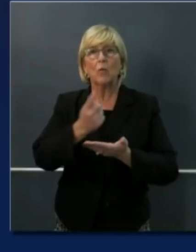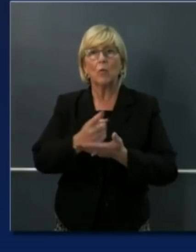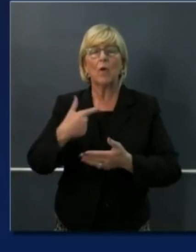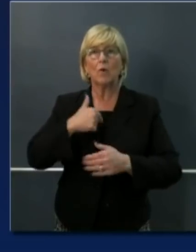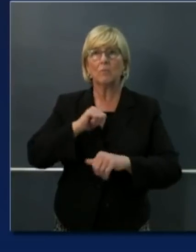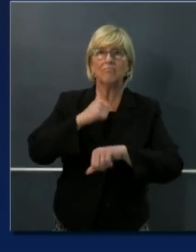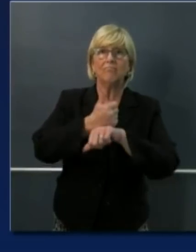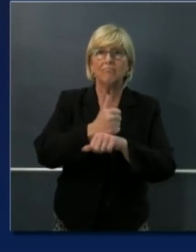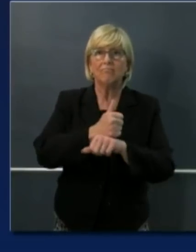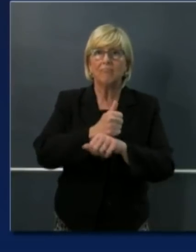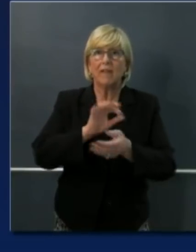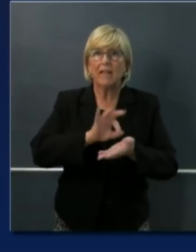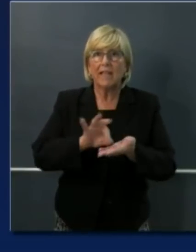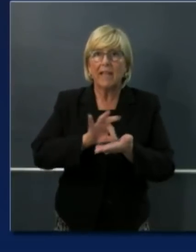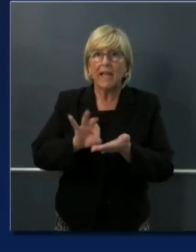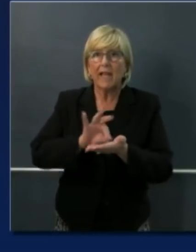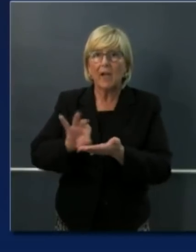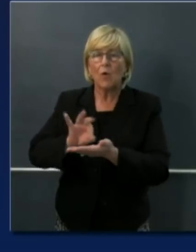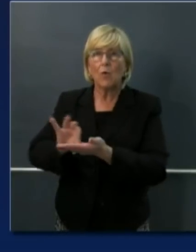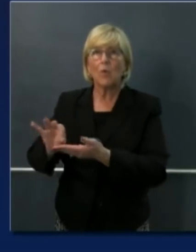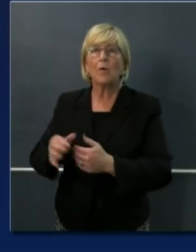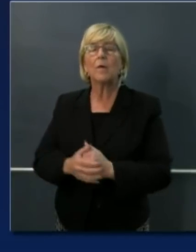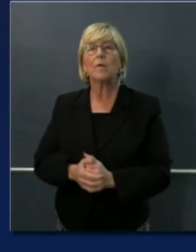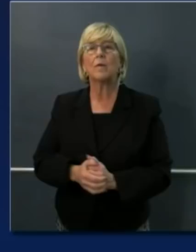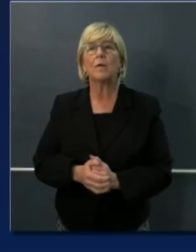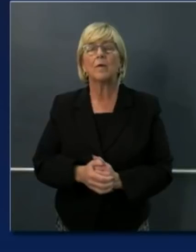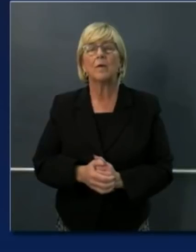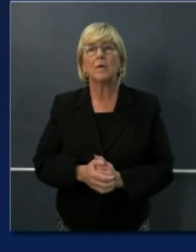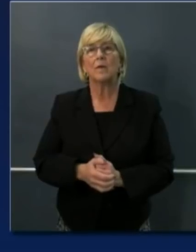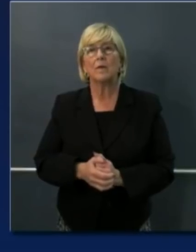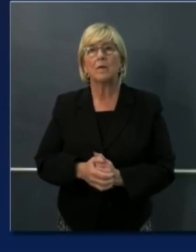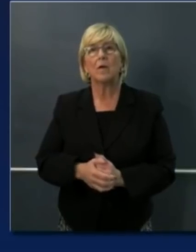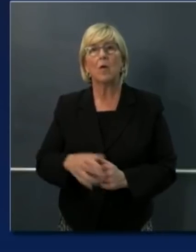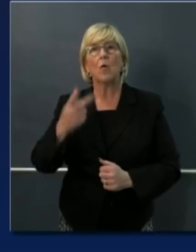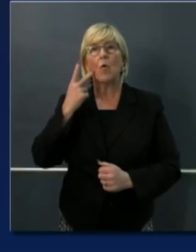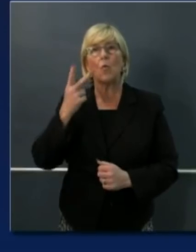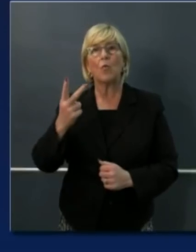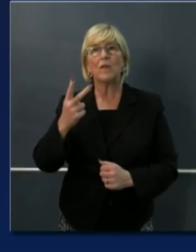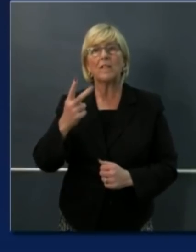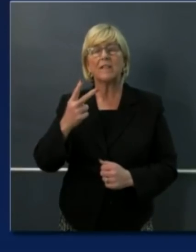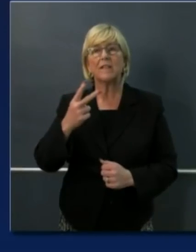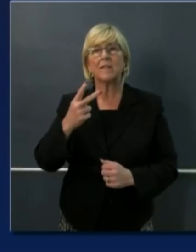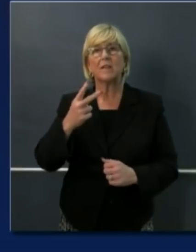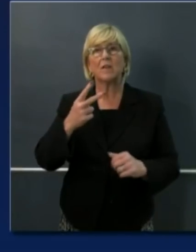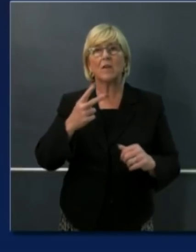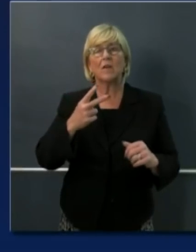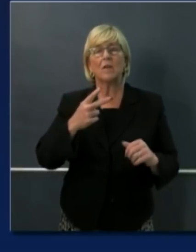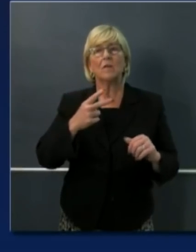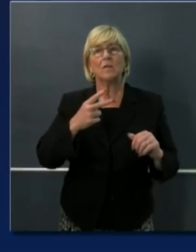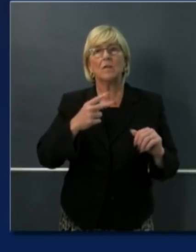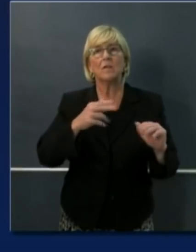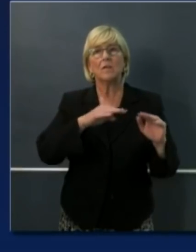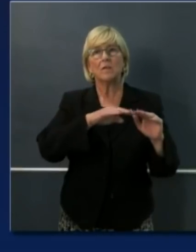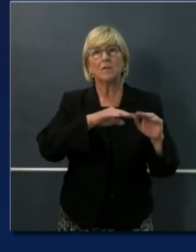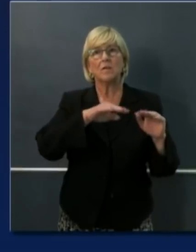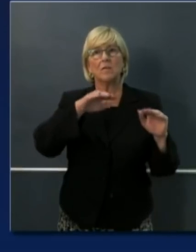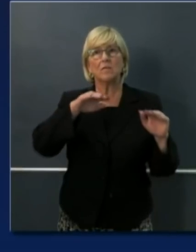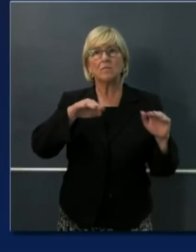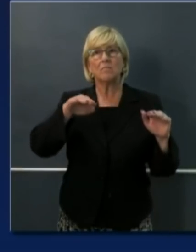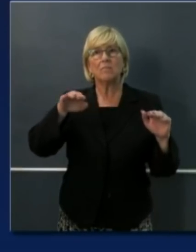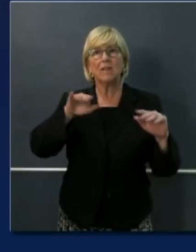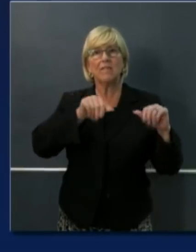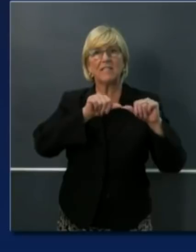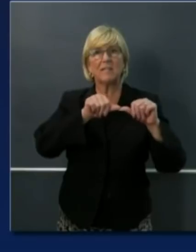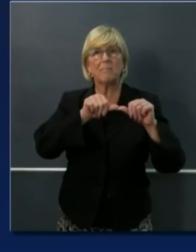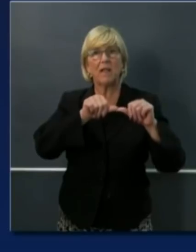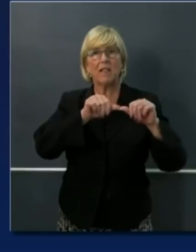instituted the statewide stay-at-home order, we see ourselves tracking in what we call our range of